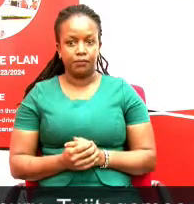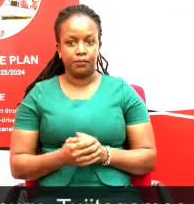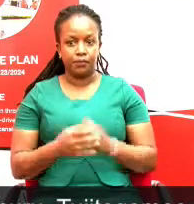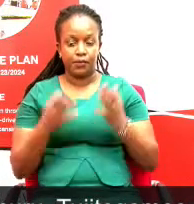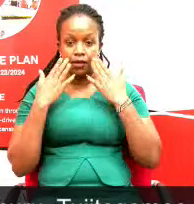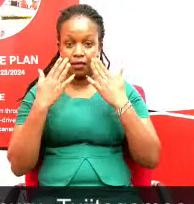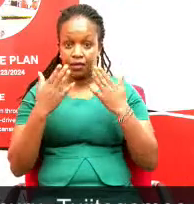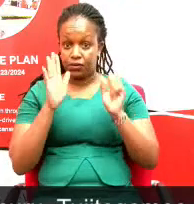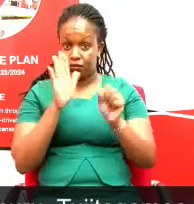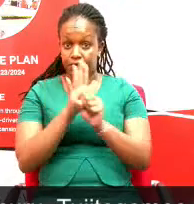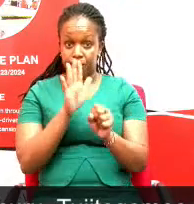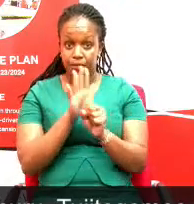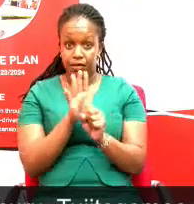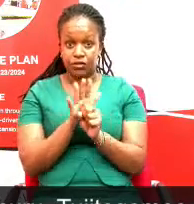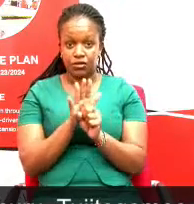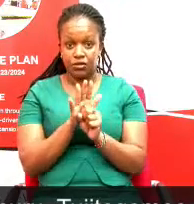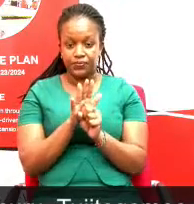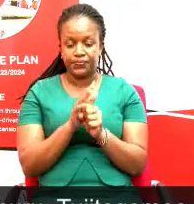Thank you very much.